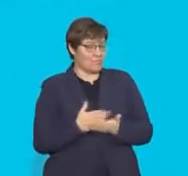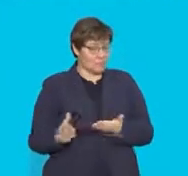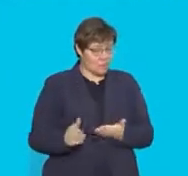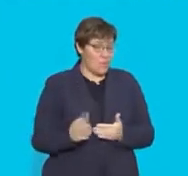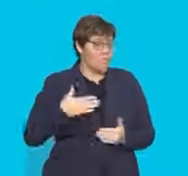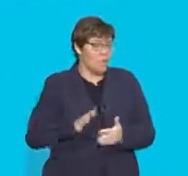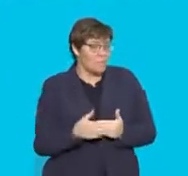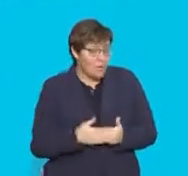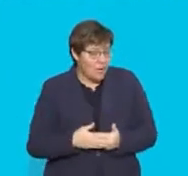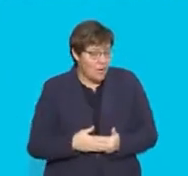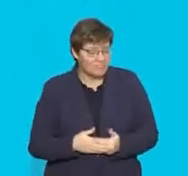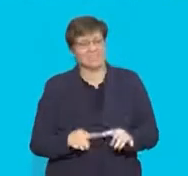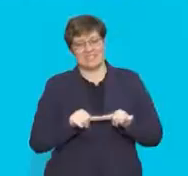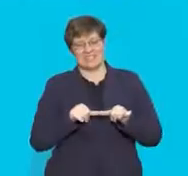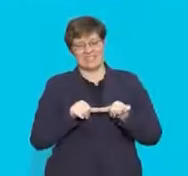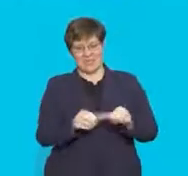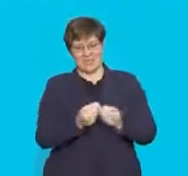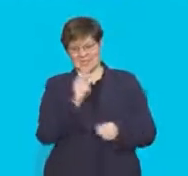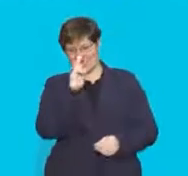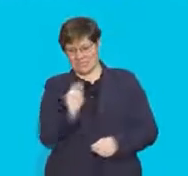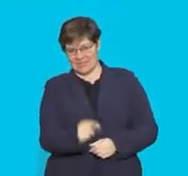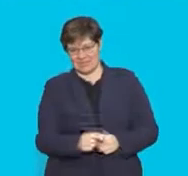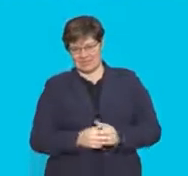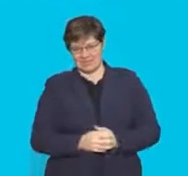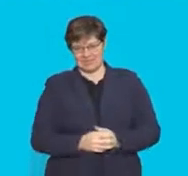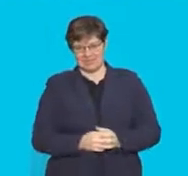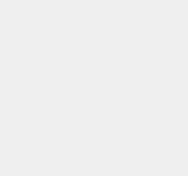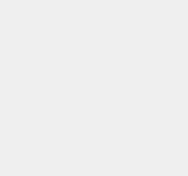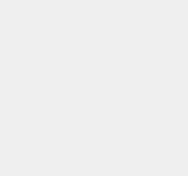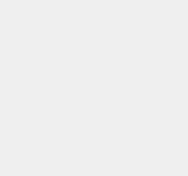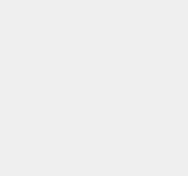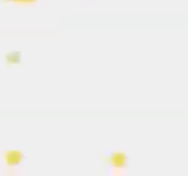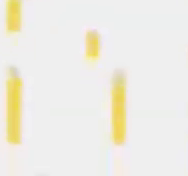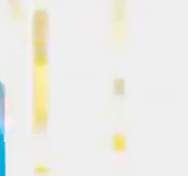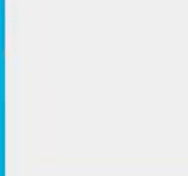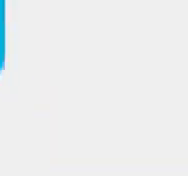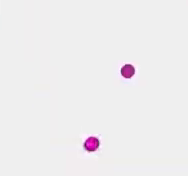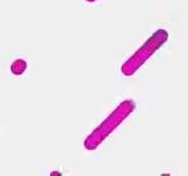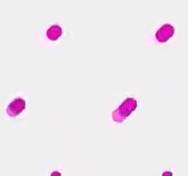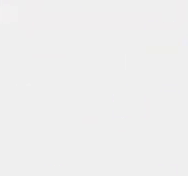disposal. You want to know more? Stay with us. See you just now.